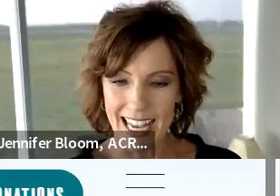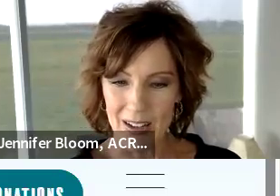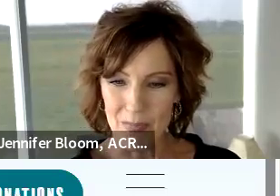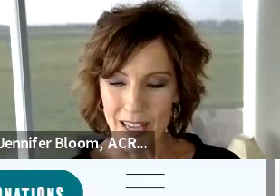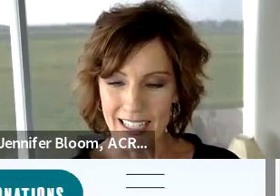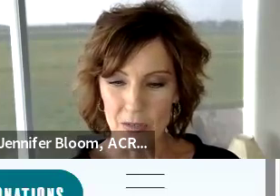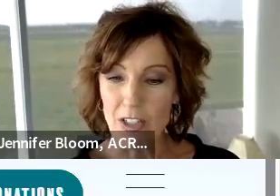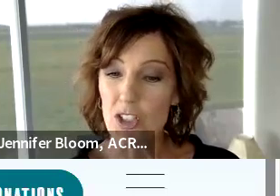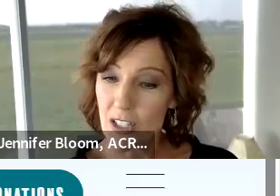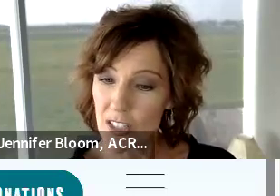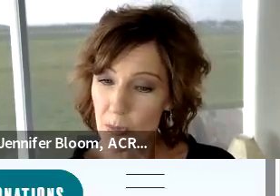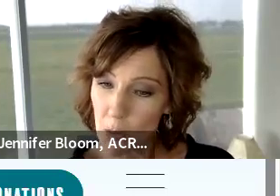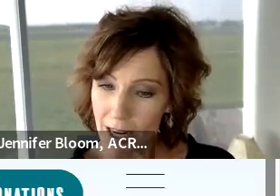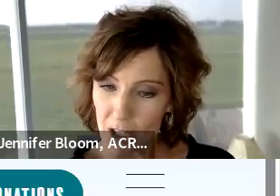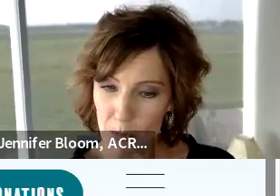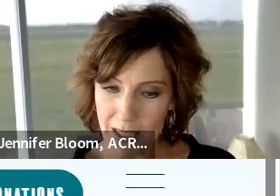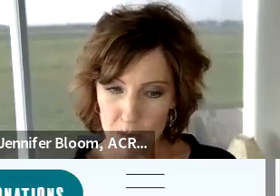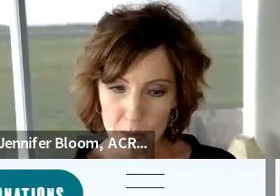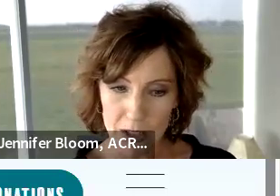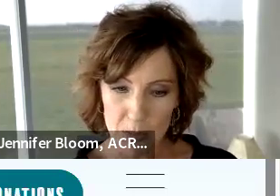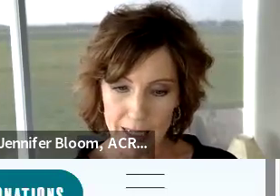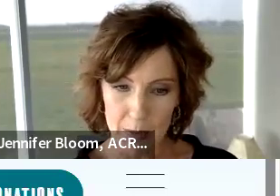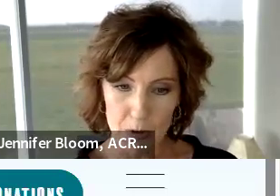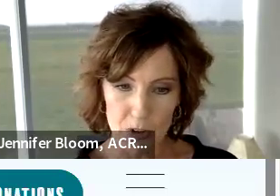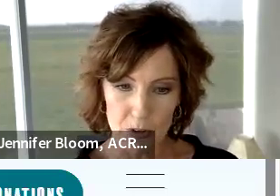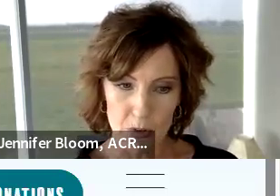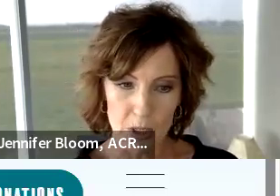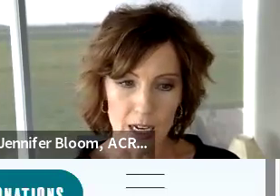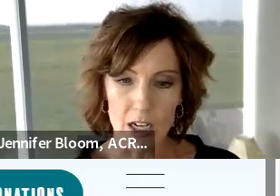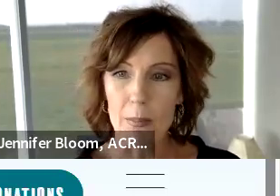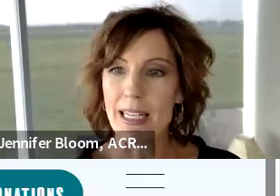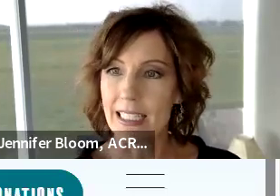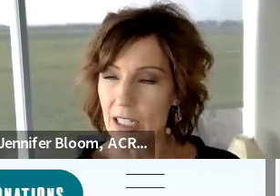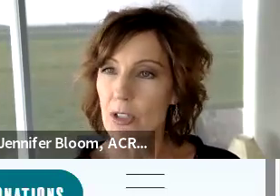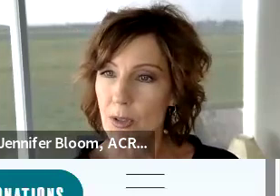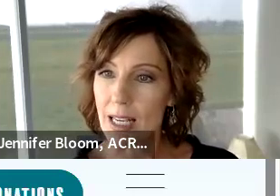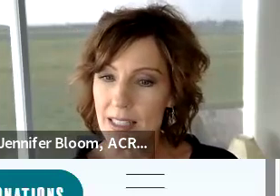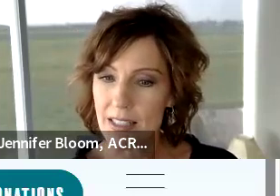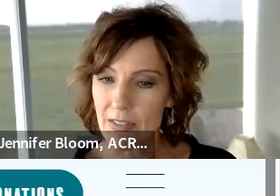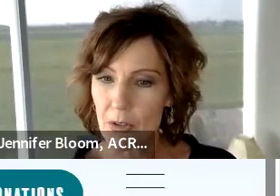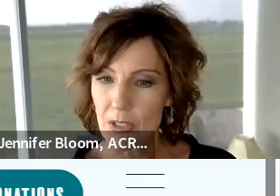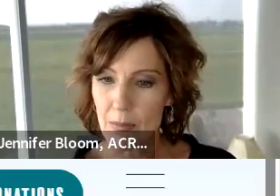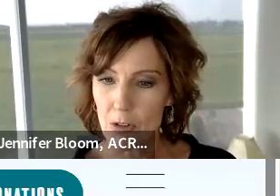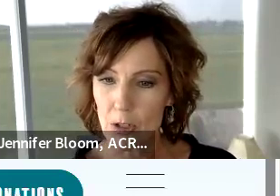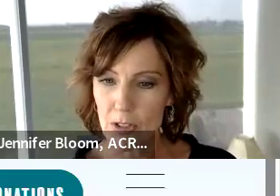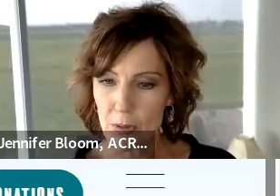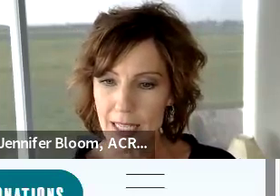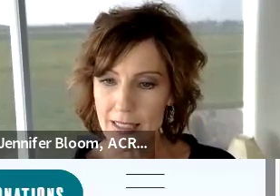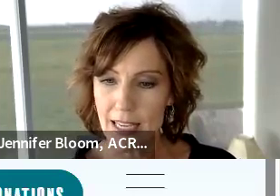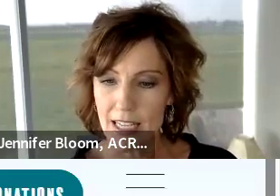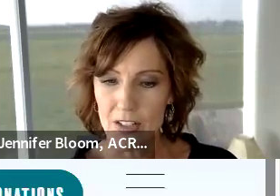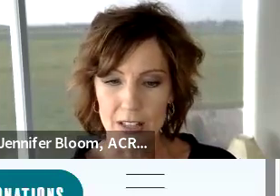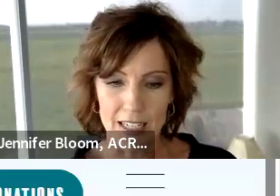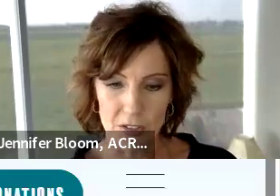interest. And registration is required because we want to be able to accommodate language requests if those come forward